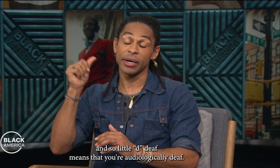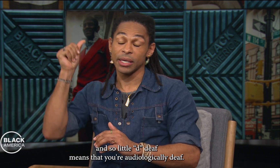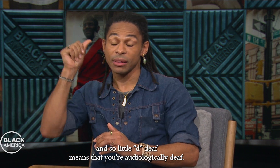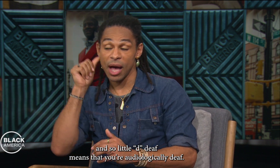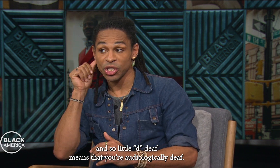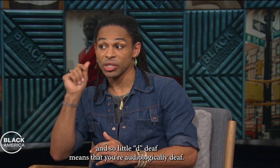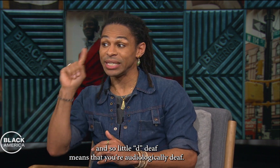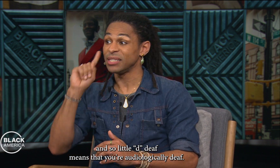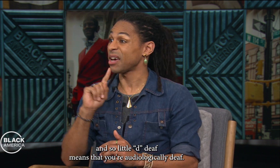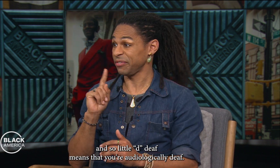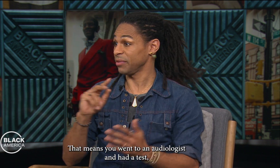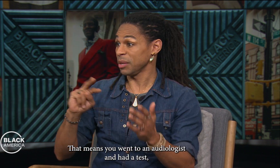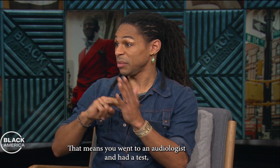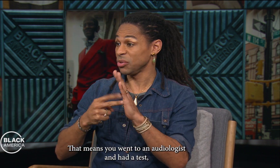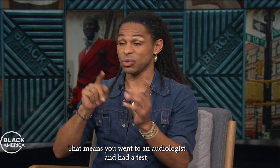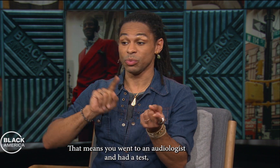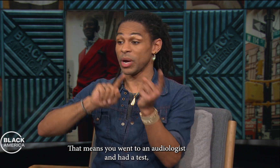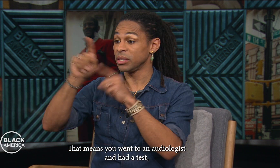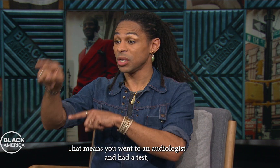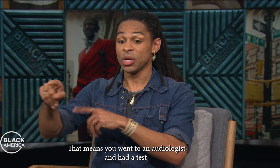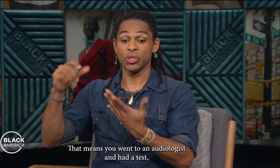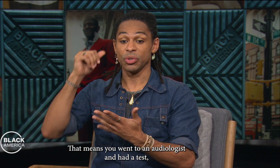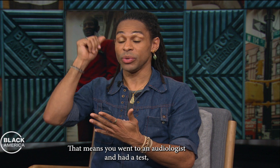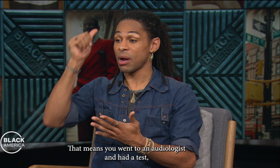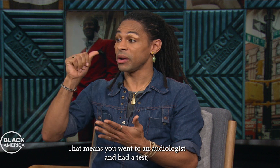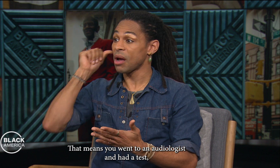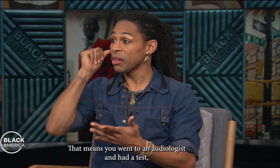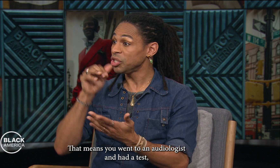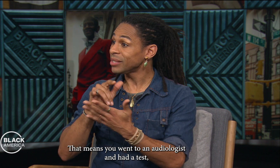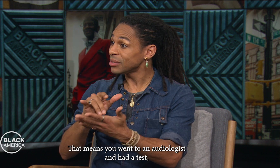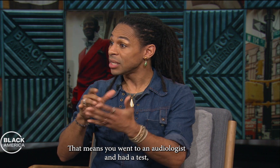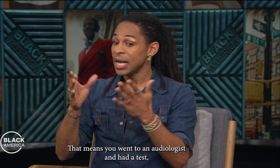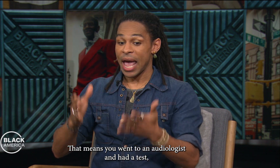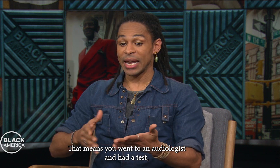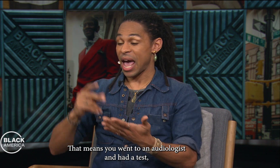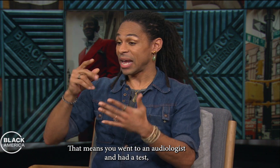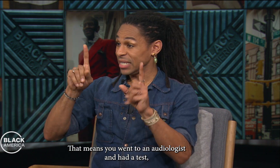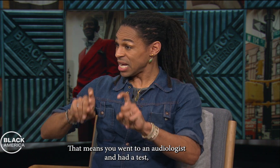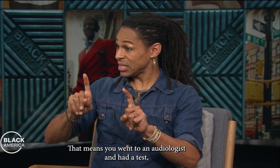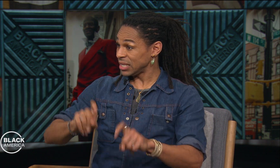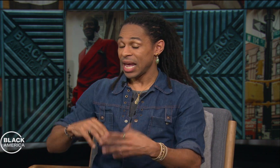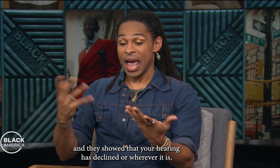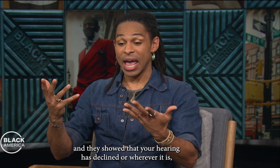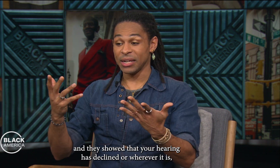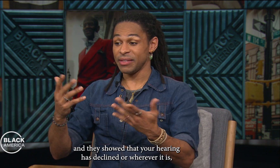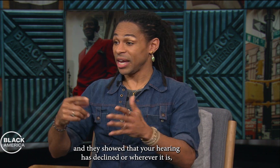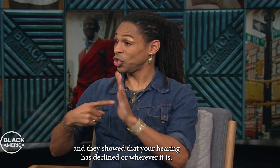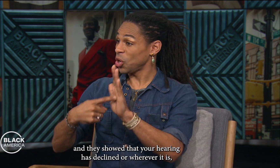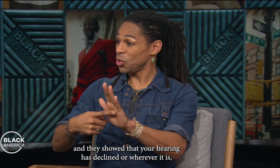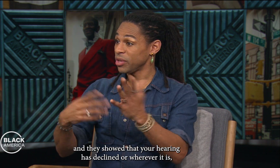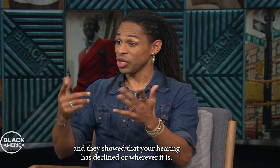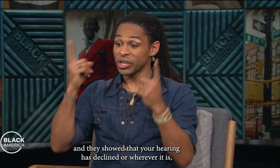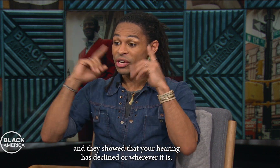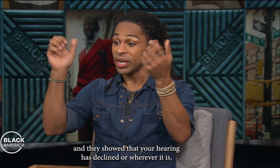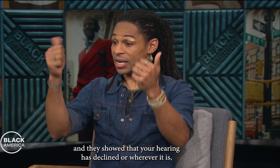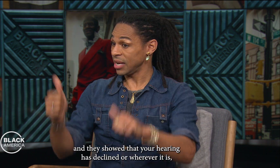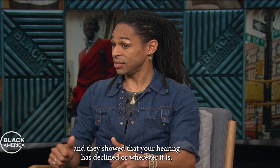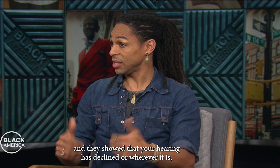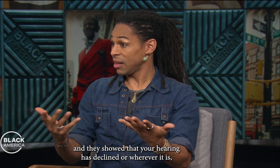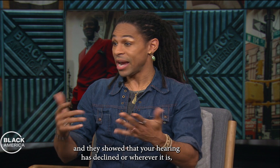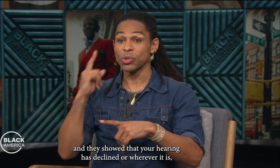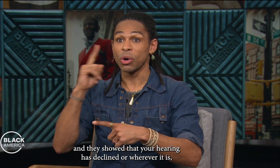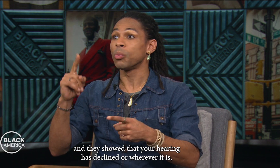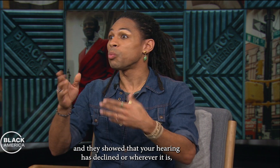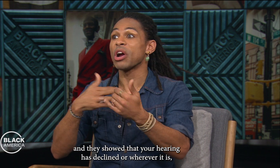are audiologically deaf. That means you went to an audiologist and had a test, and they showed that your hearing